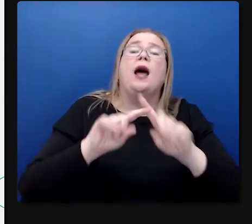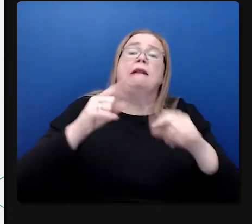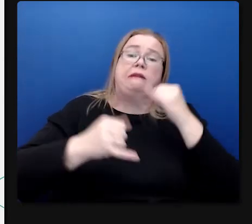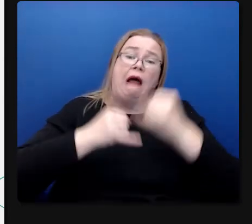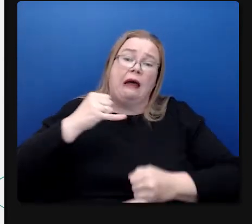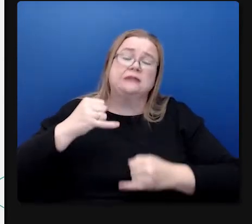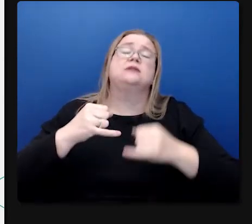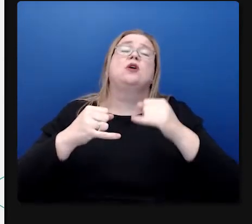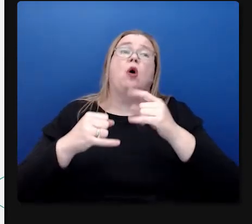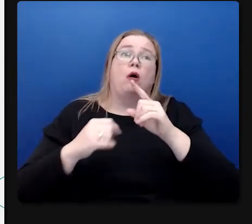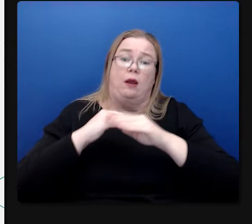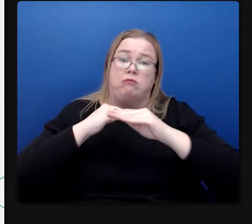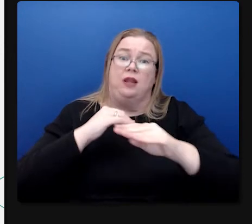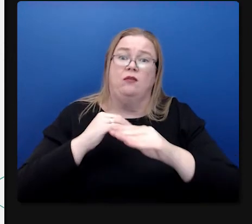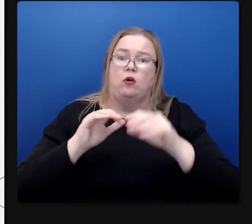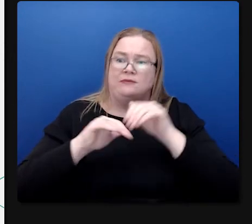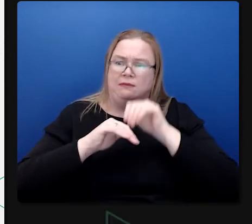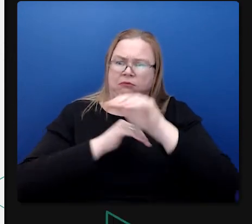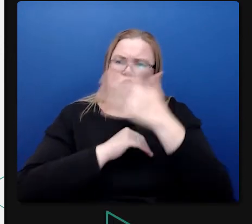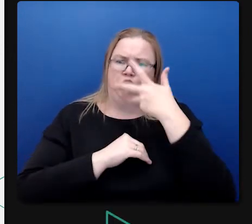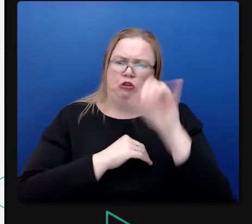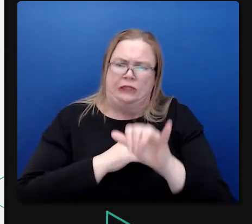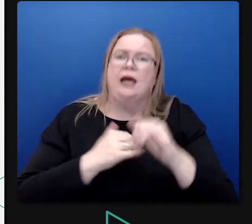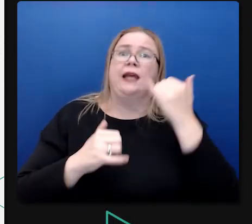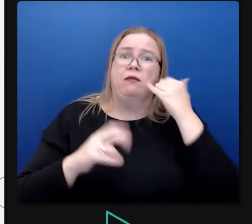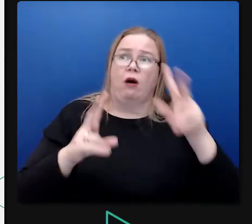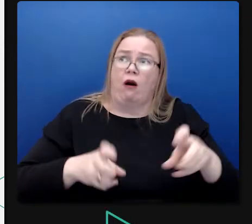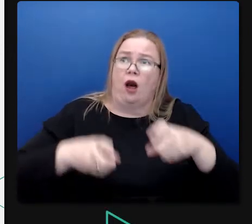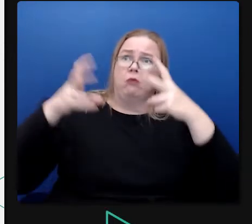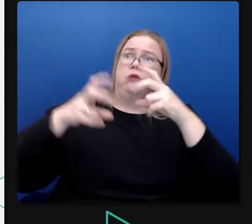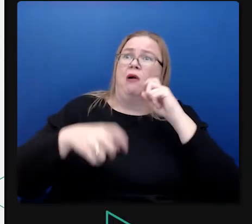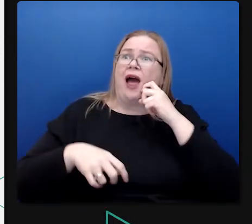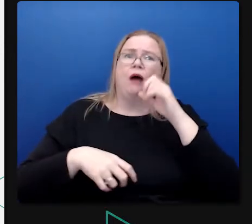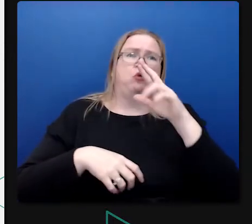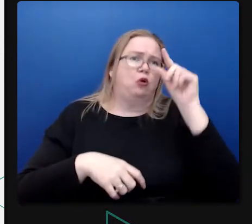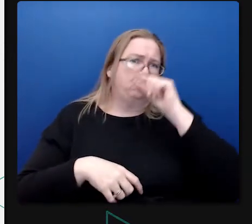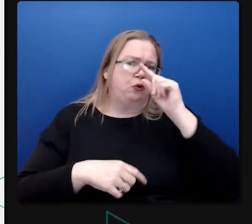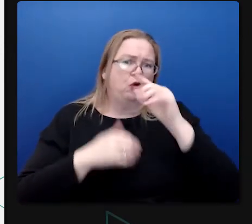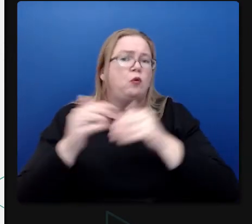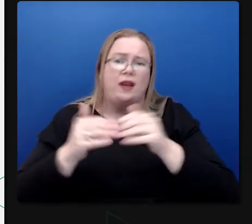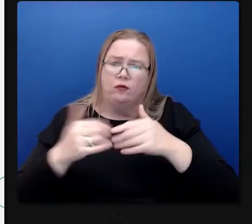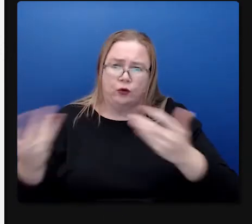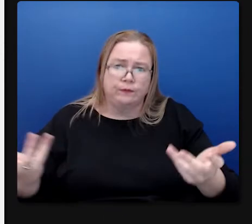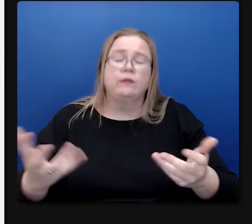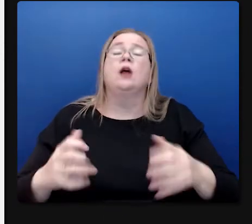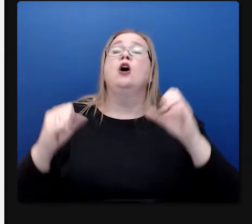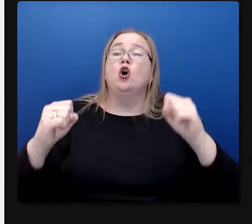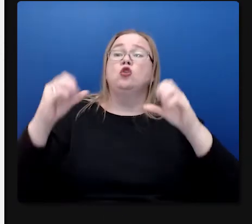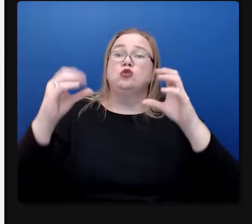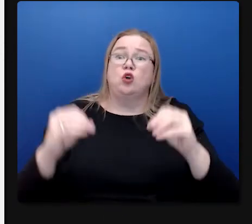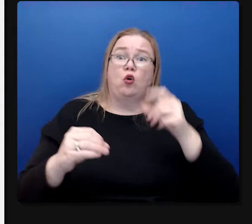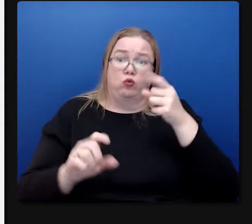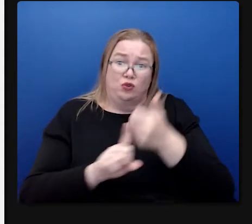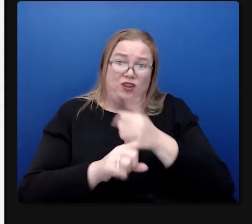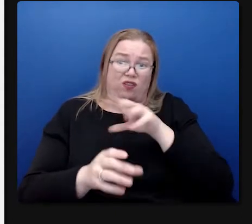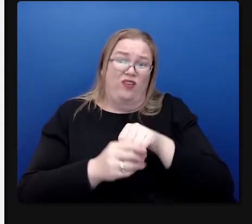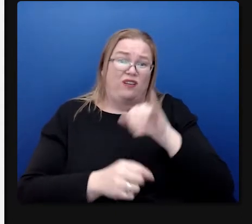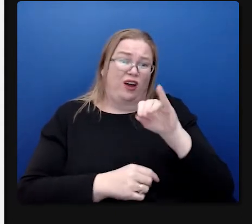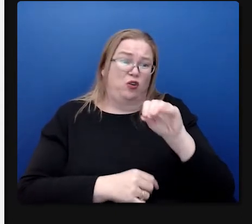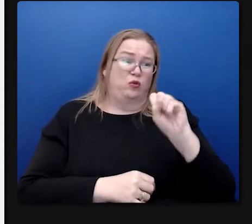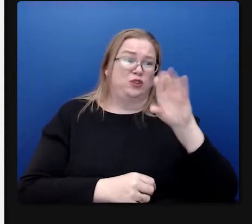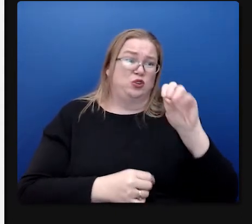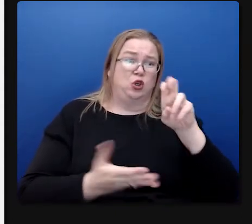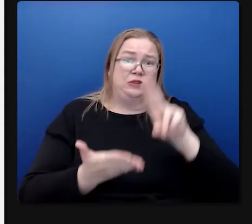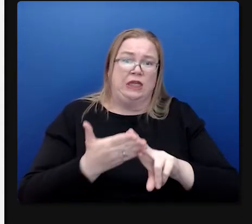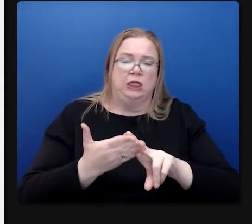have to deal with what does actual platform submission look like if we want to upload this to Apple or to Google. So if you've ever dealt with iOS code